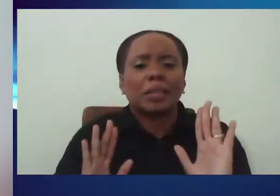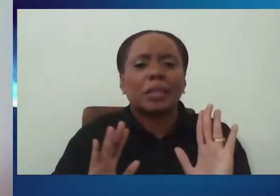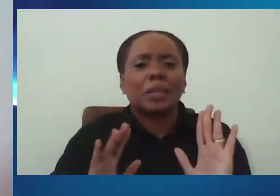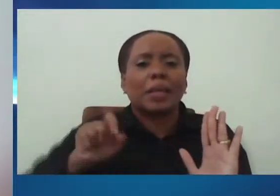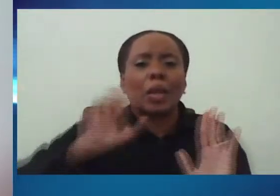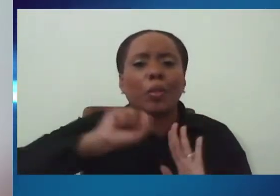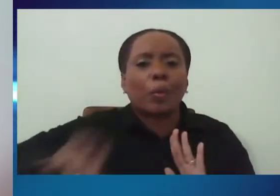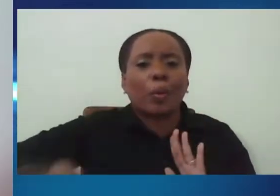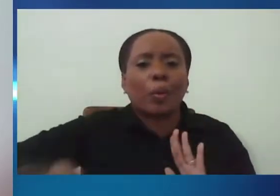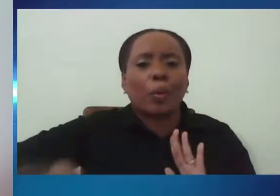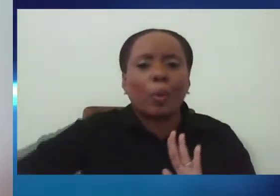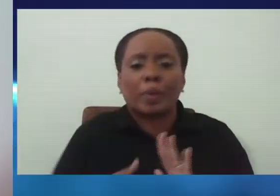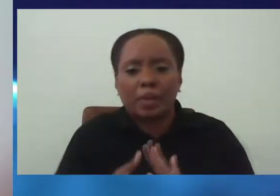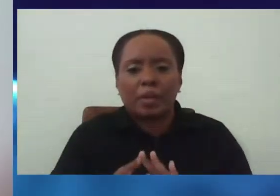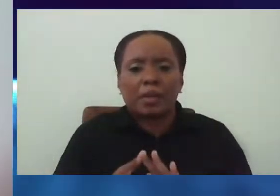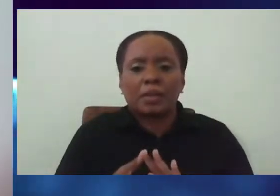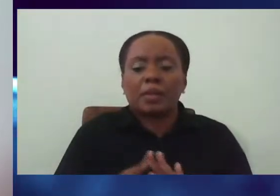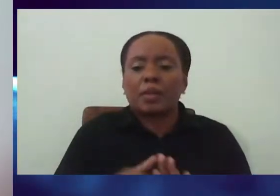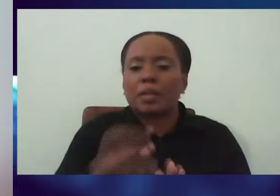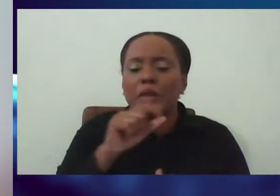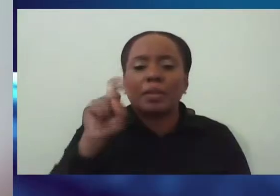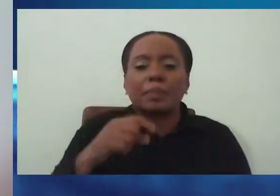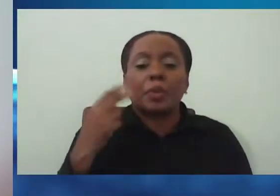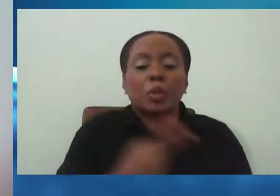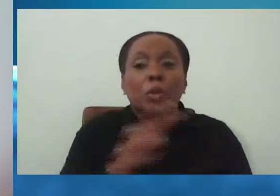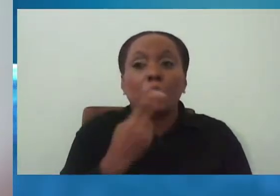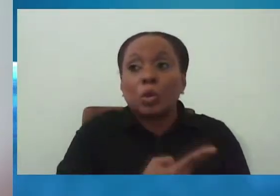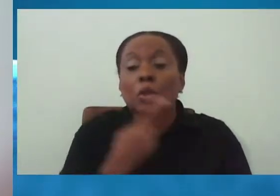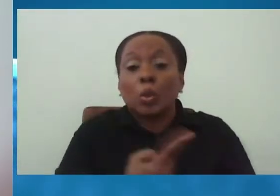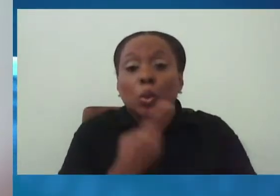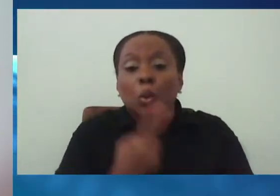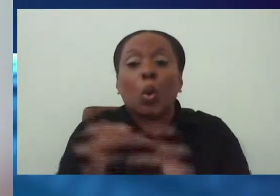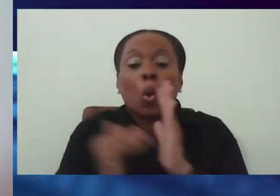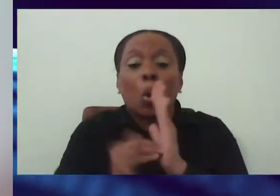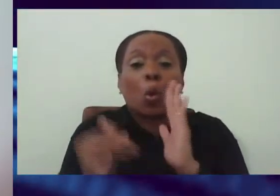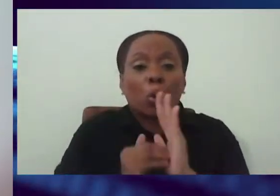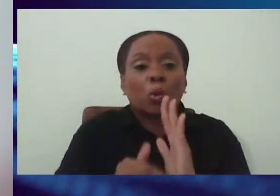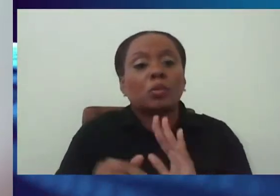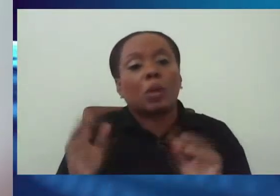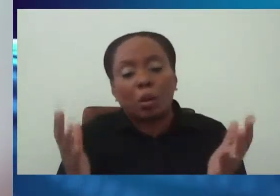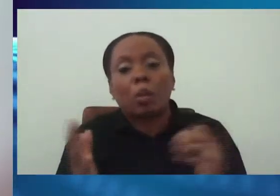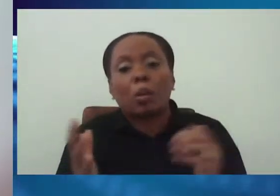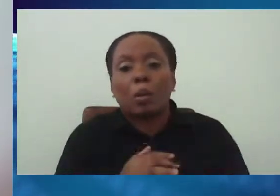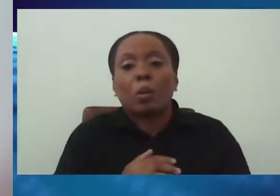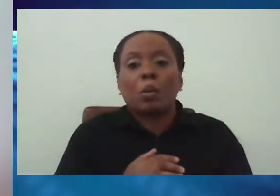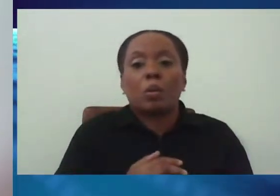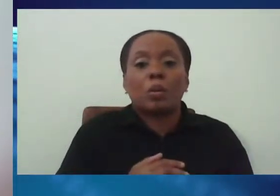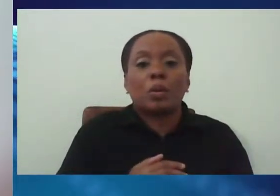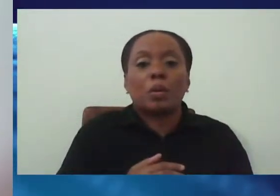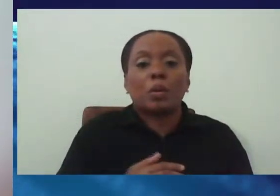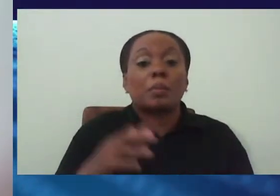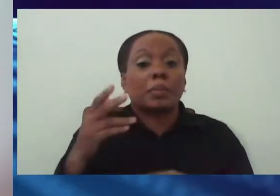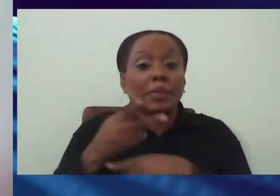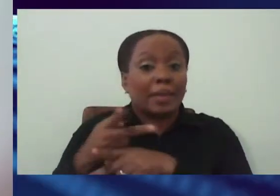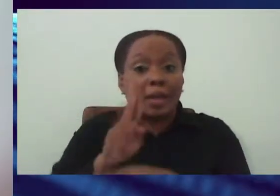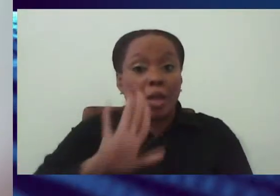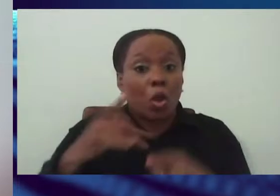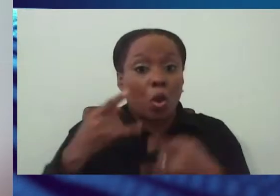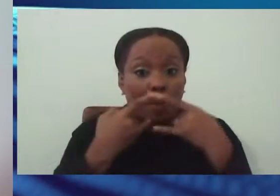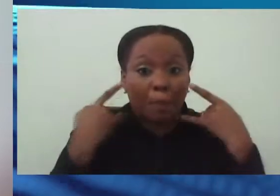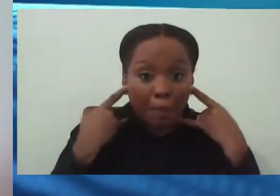although it was not intended to be reused. So we would encourage individuals to take good care of their